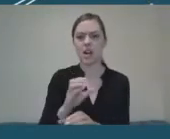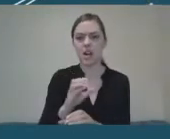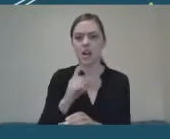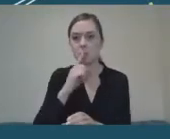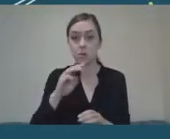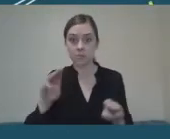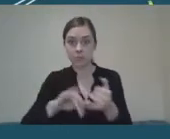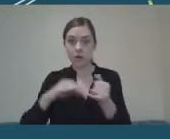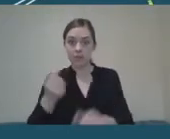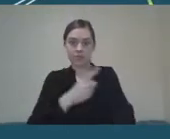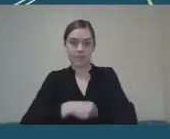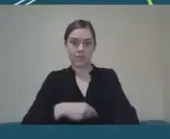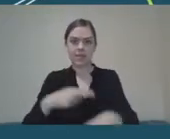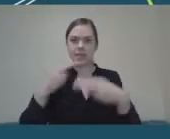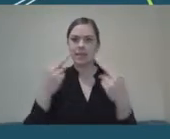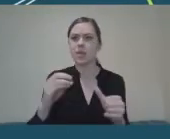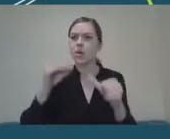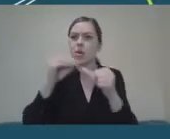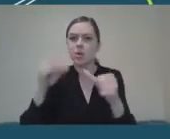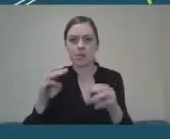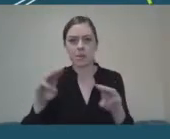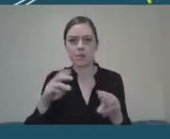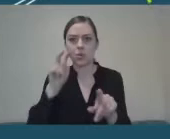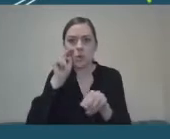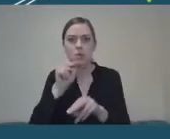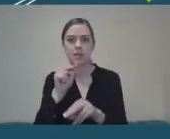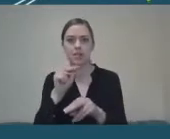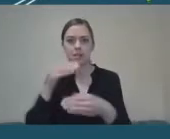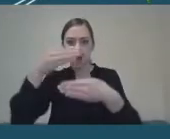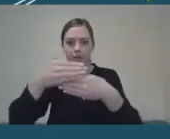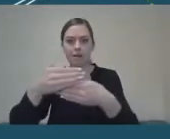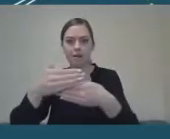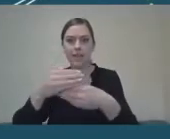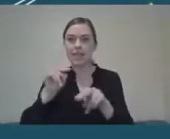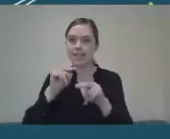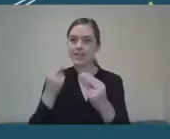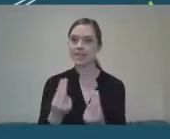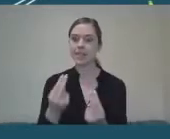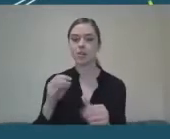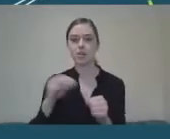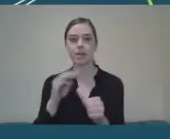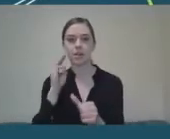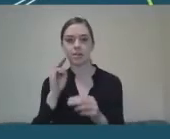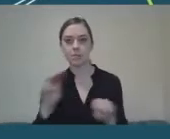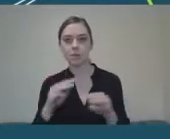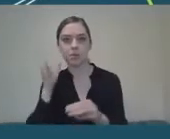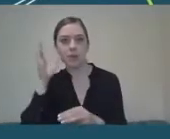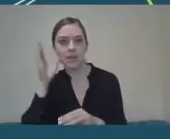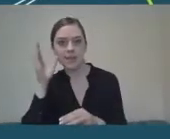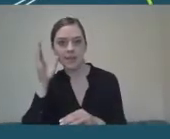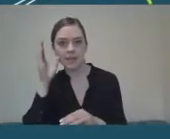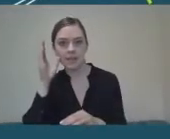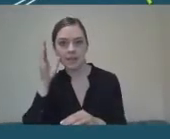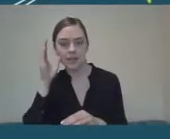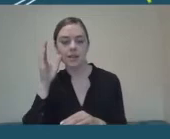disabilities need other people to notice, and they need other people to listen. And as much as we talk about this year and